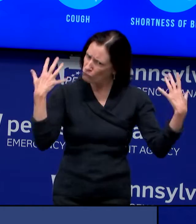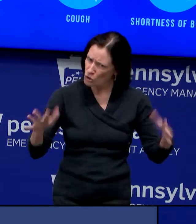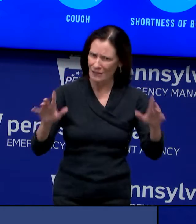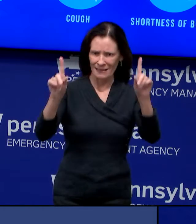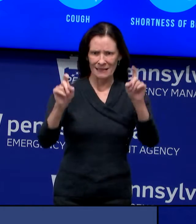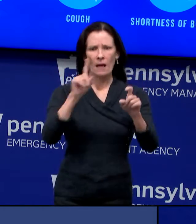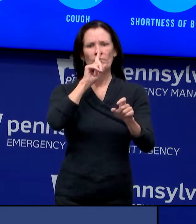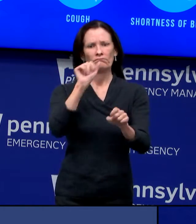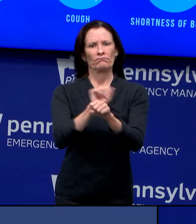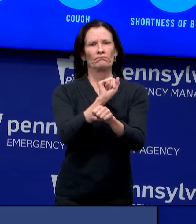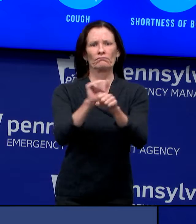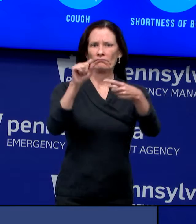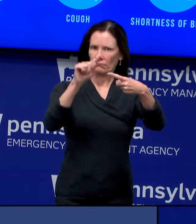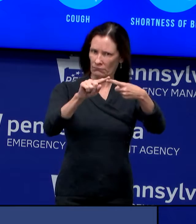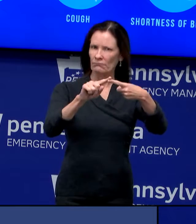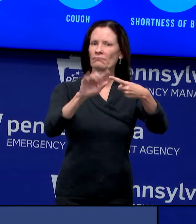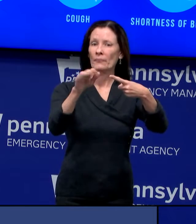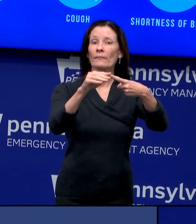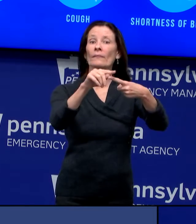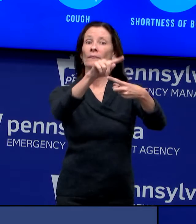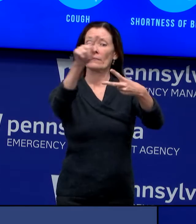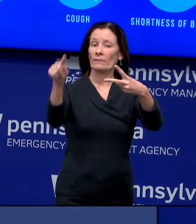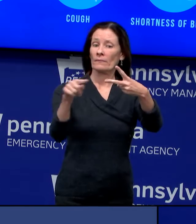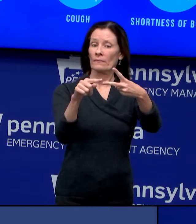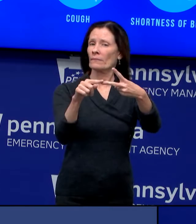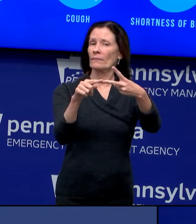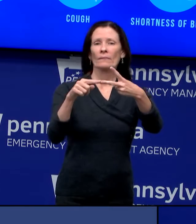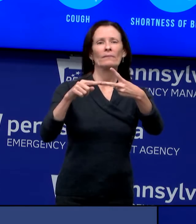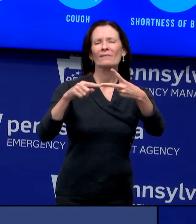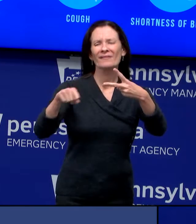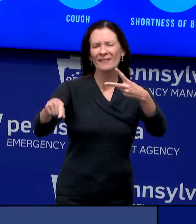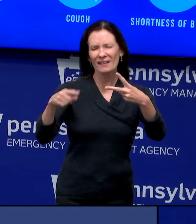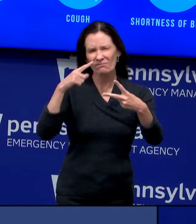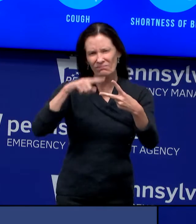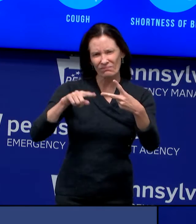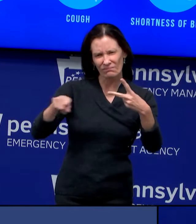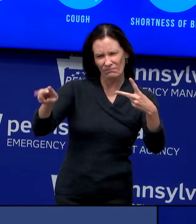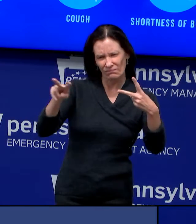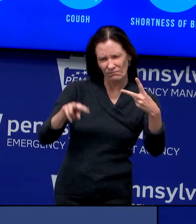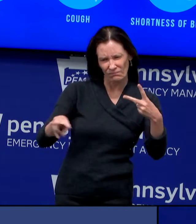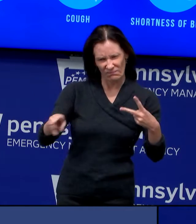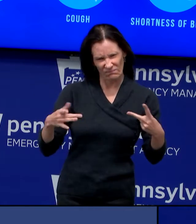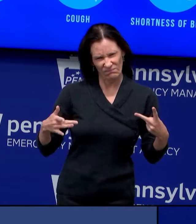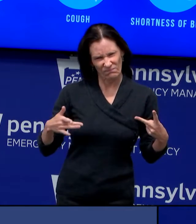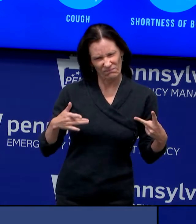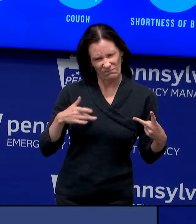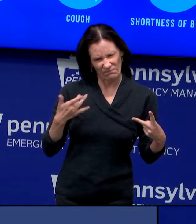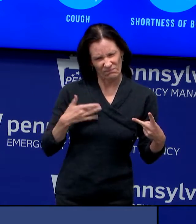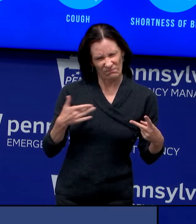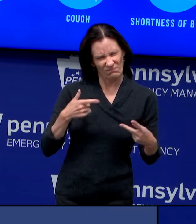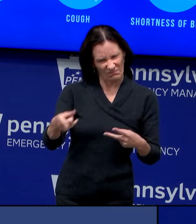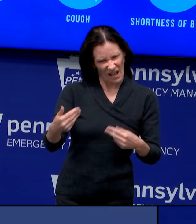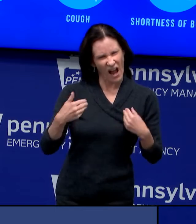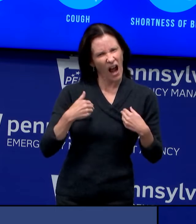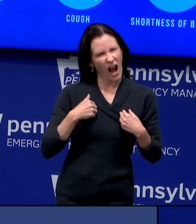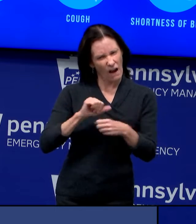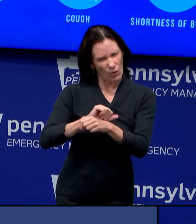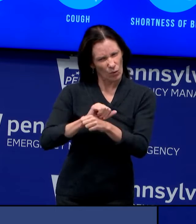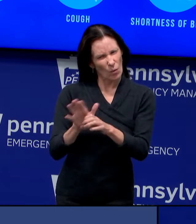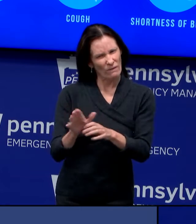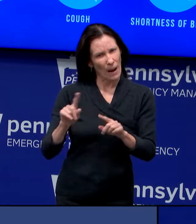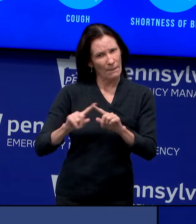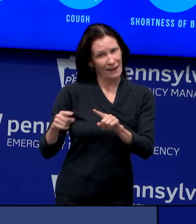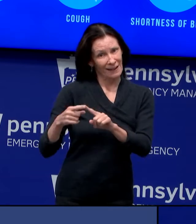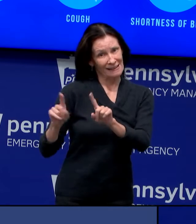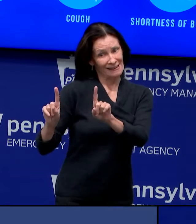meaning additional data is still being gathered. Some of these cases will remain a probable